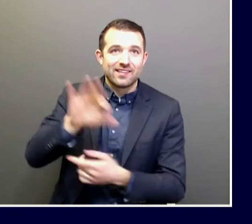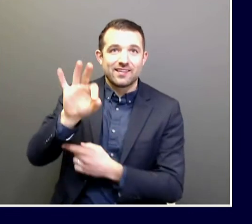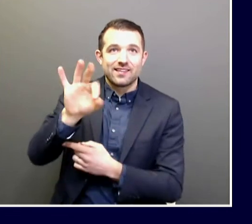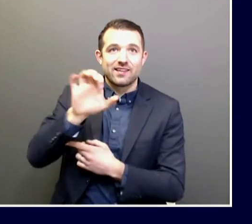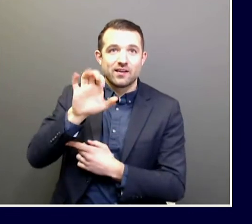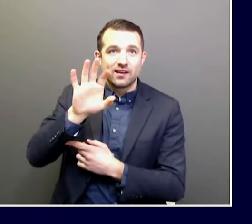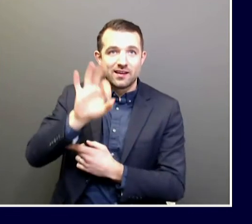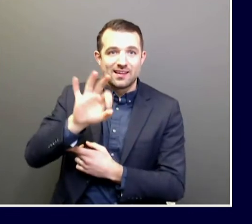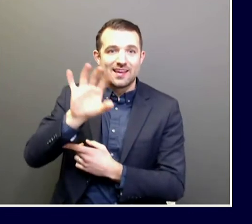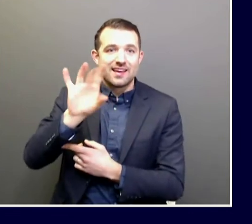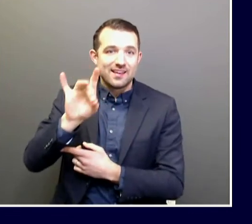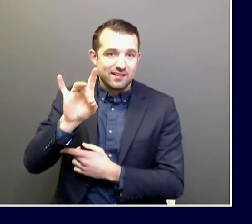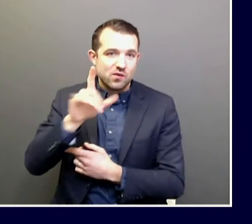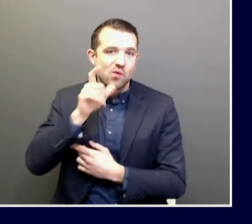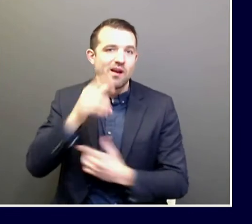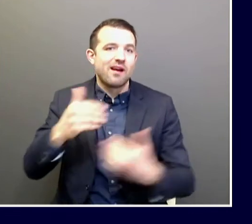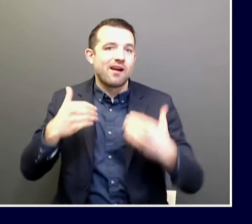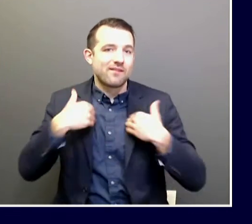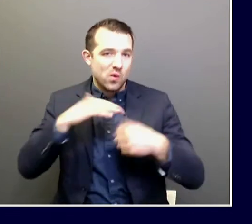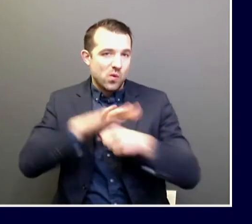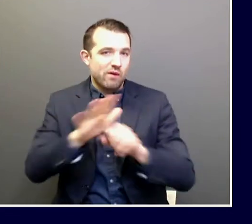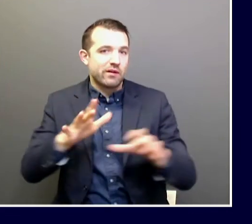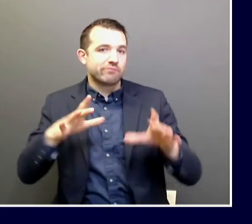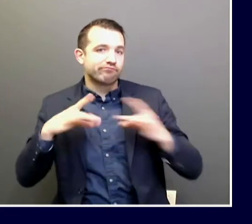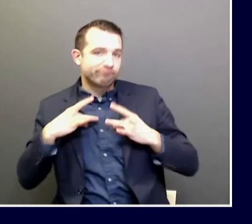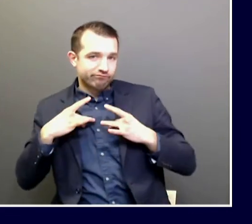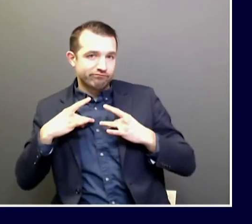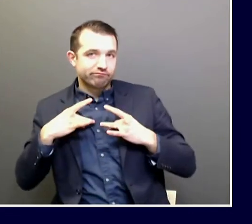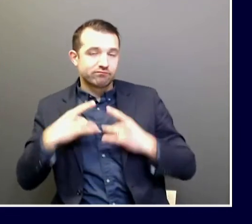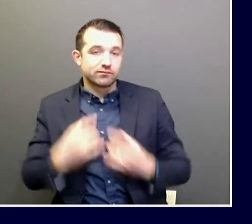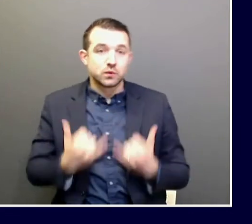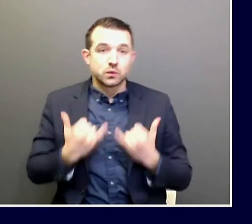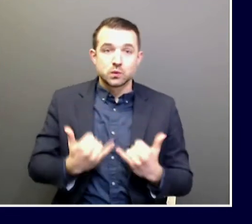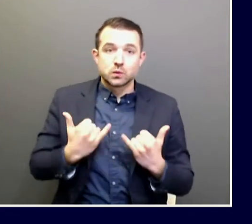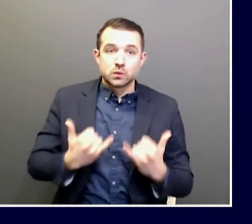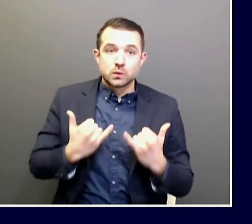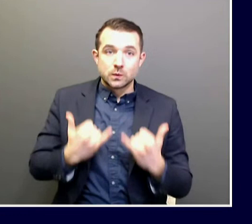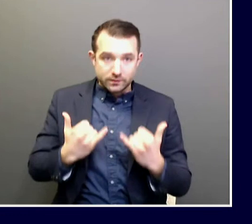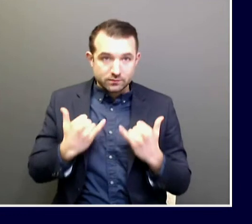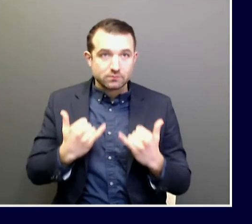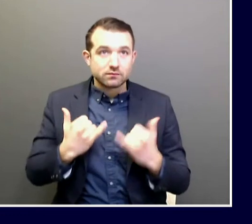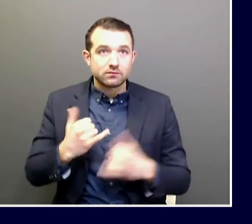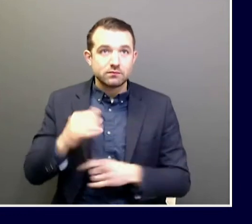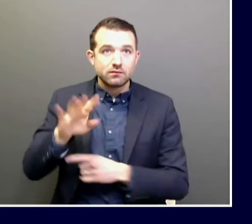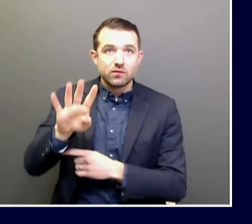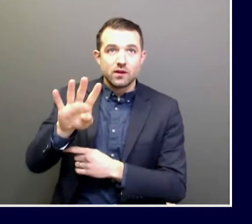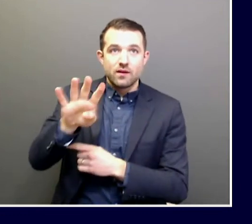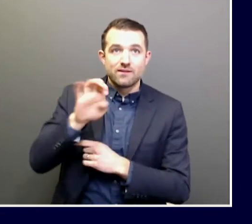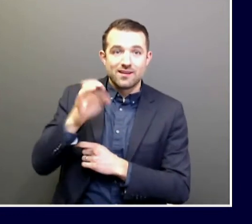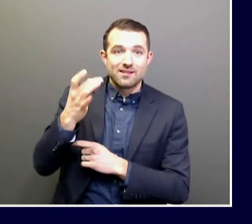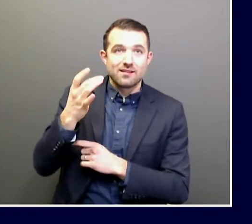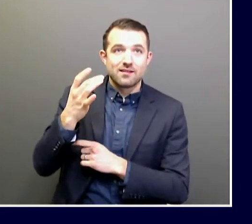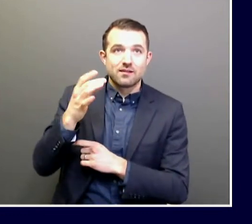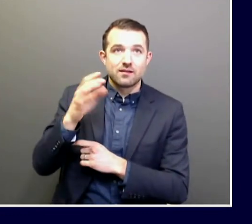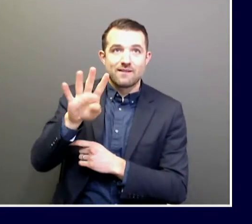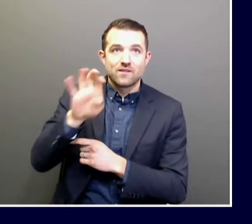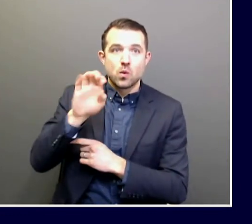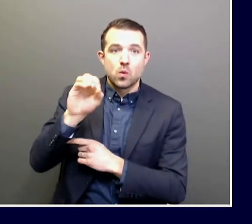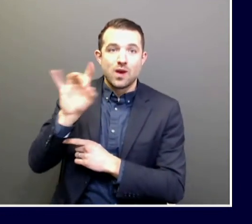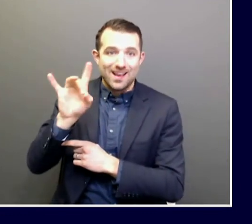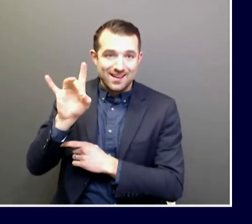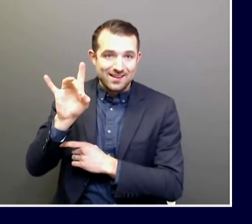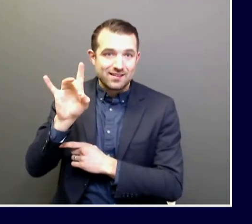169,998 cases. Right now in Maine, there are 408 people who are hospitalized